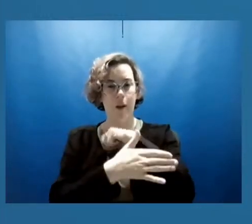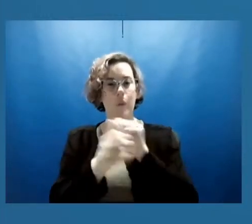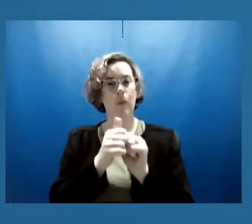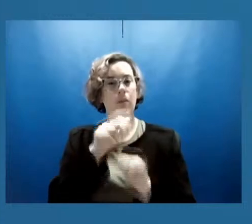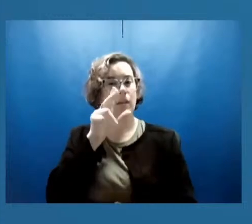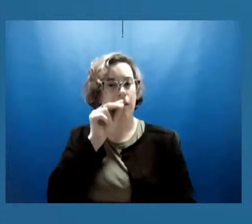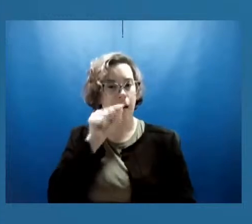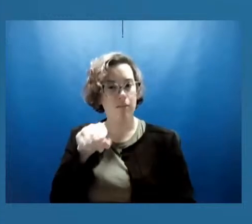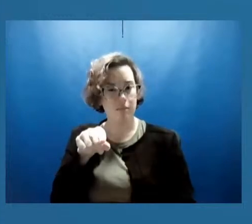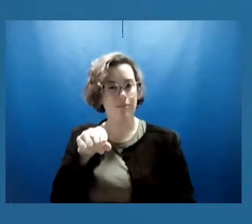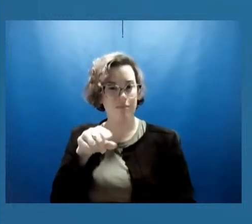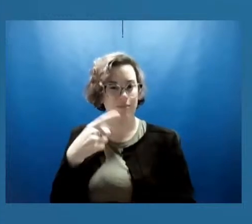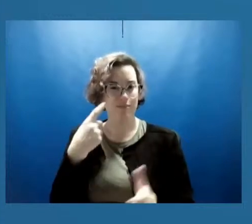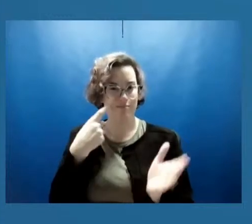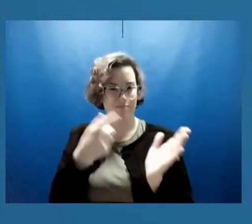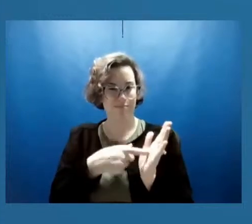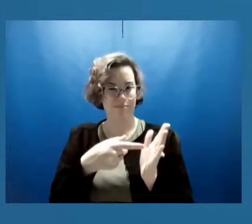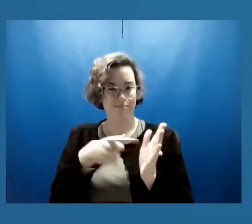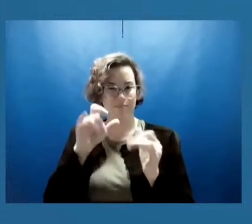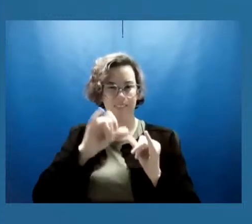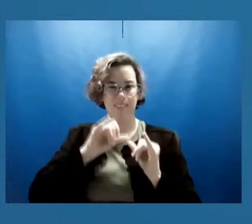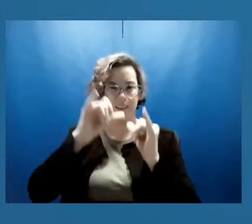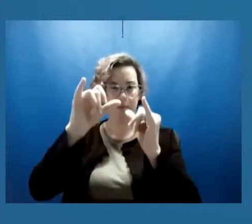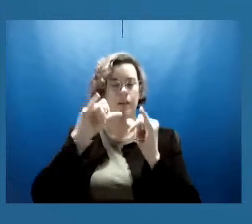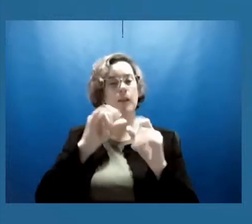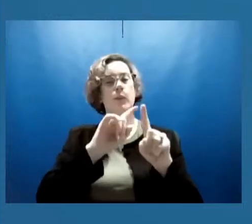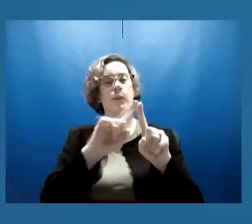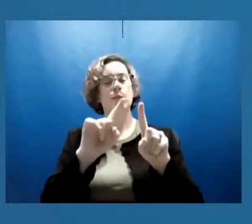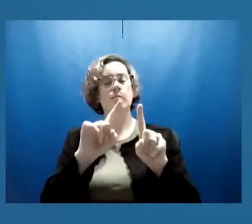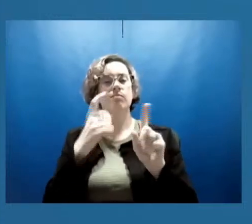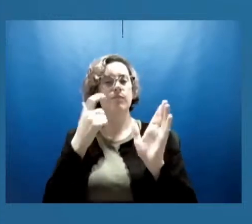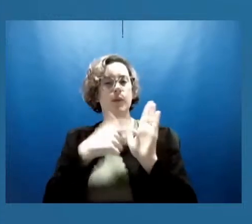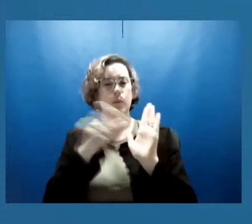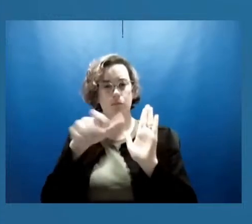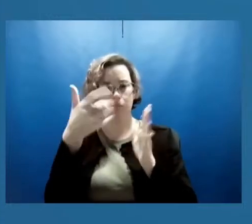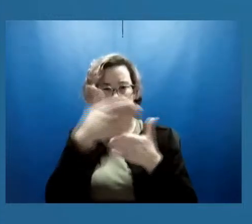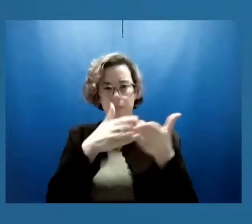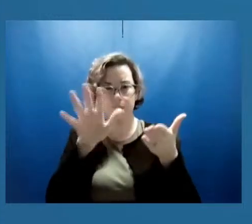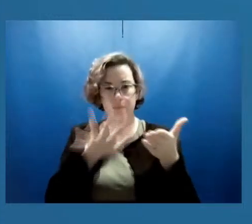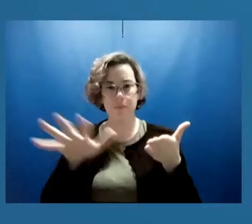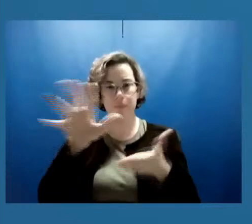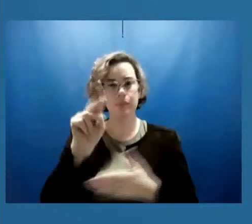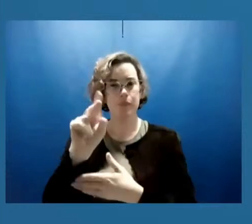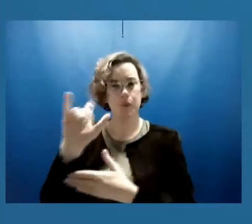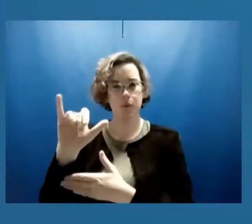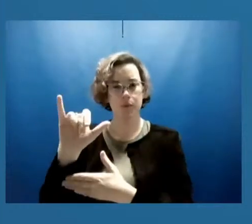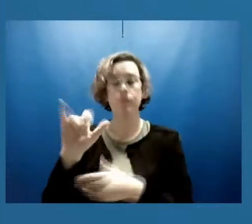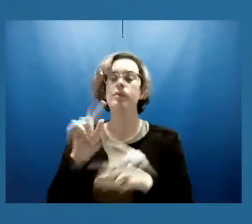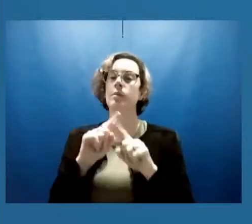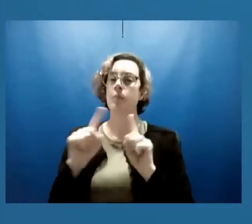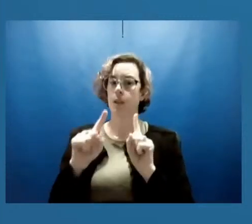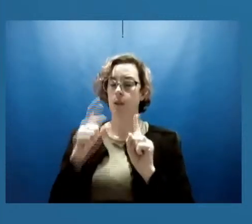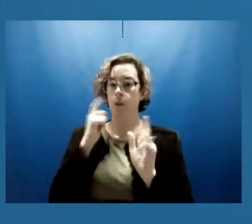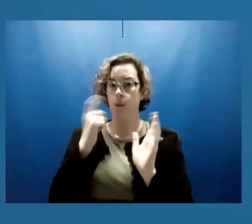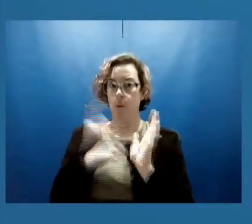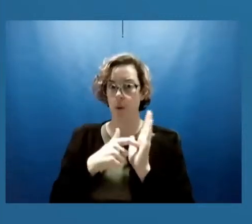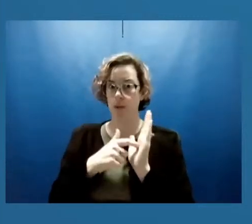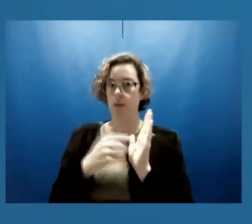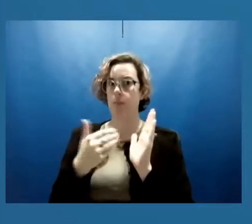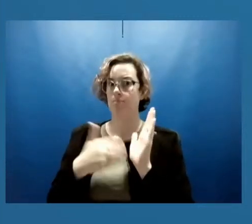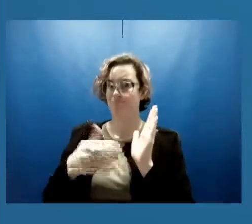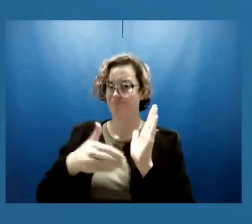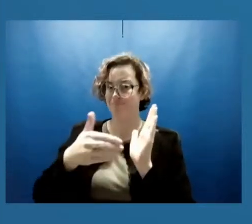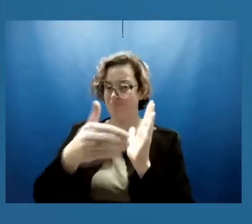down there. And we've seen it in other parts of New York as well. You're just seeing more of these detections. And I think it's just important to show that with